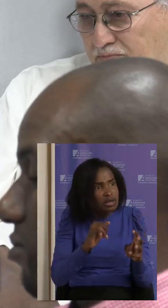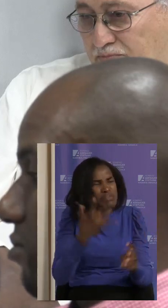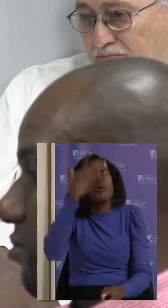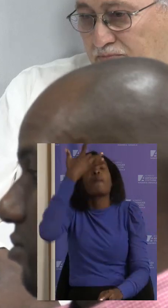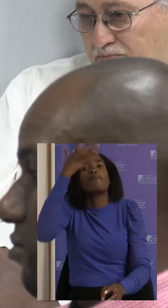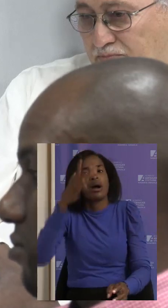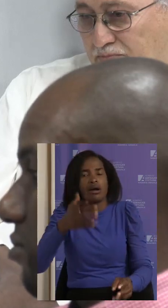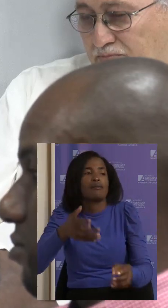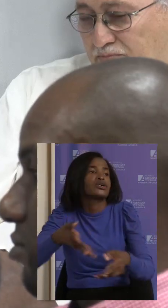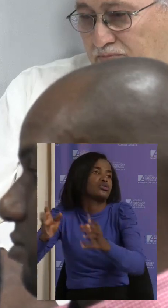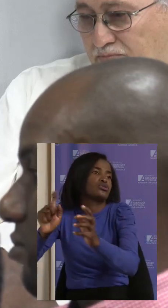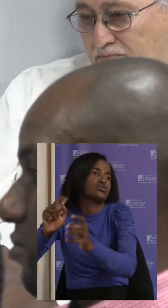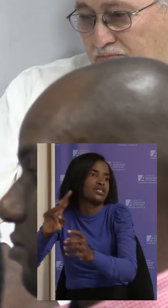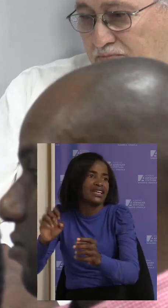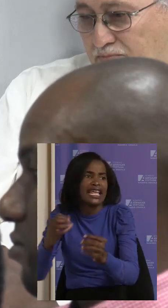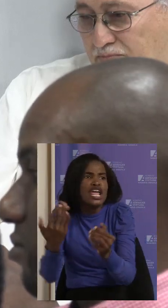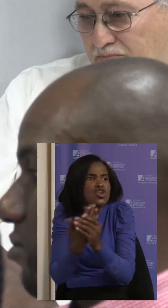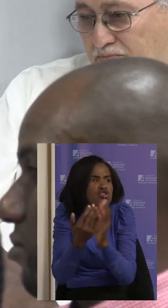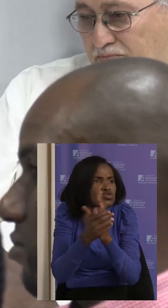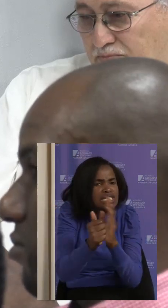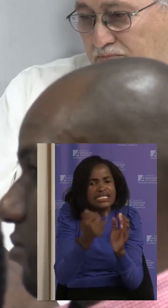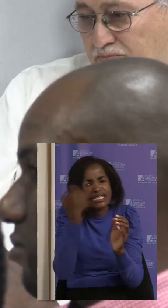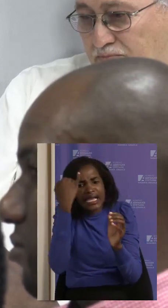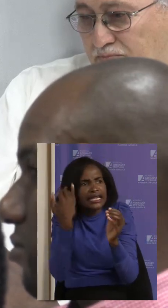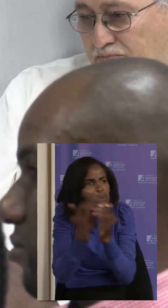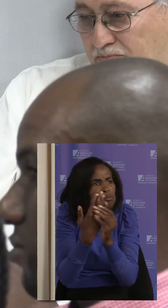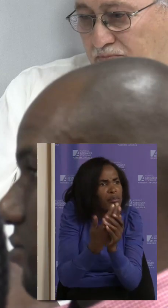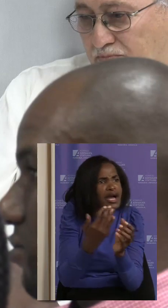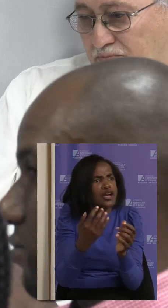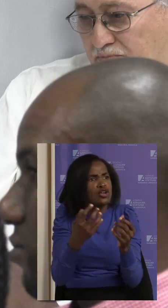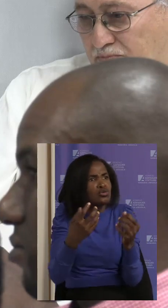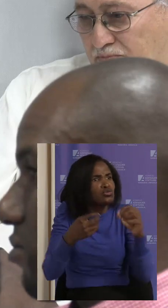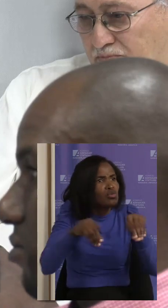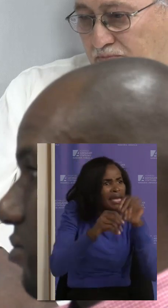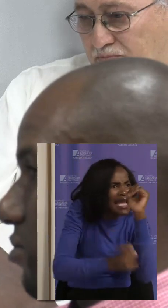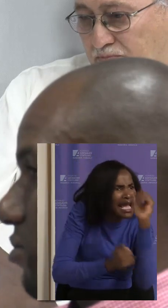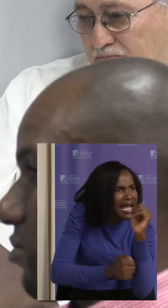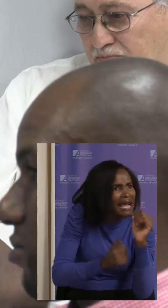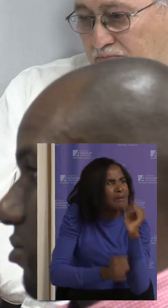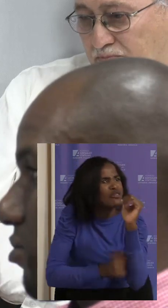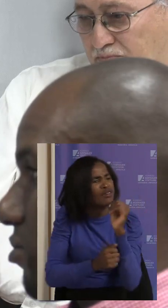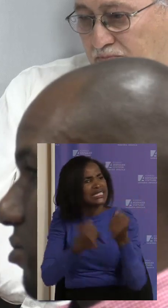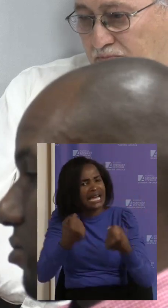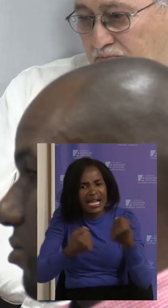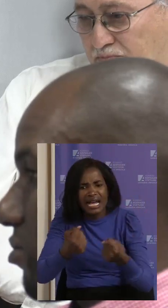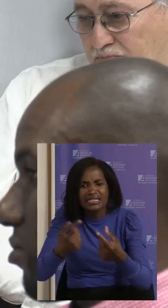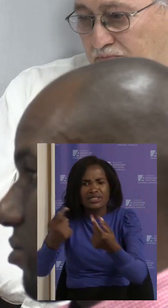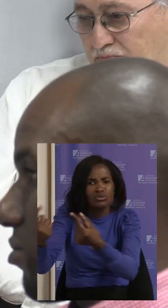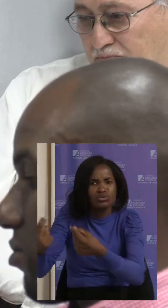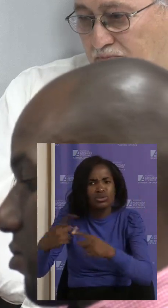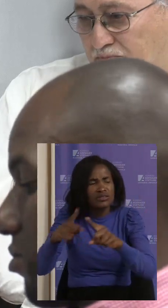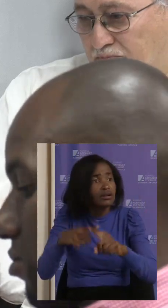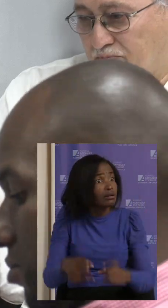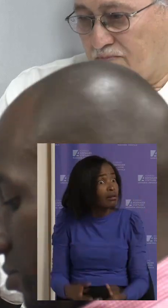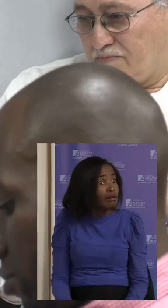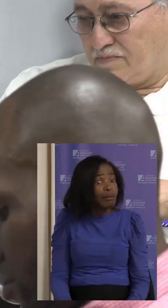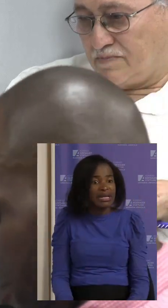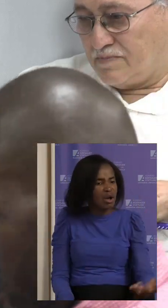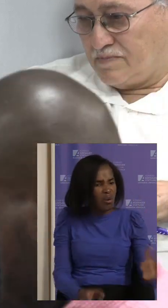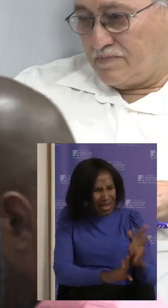with new skills, innovative ideas, to manufacture cars and et cetera, et cetera. So that's where I just wanted to caution from